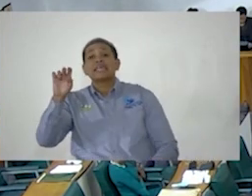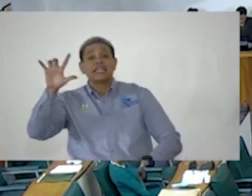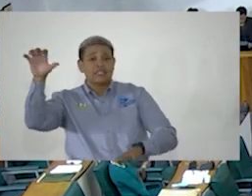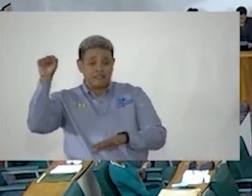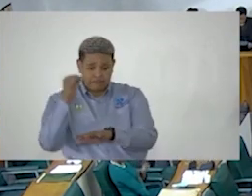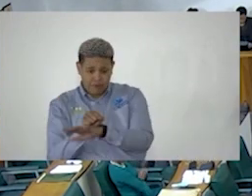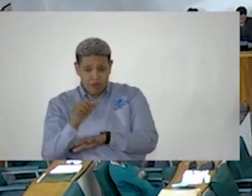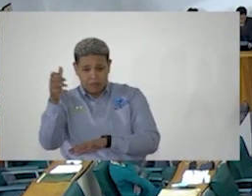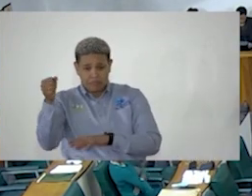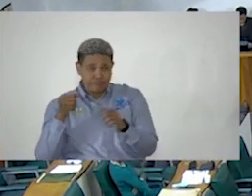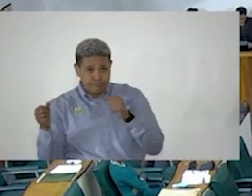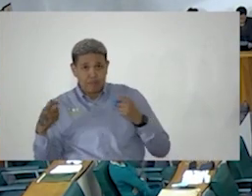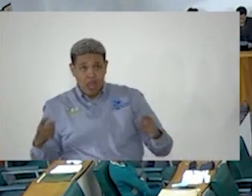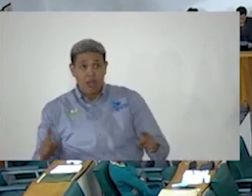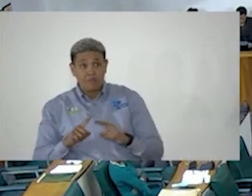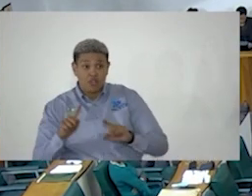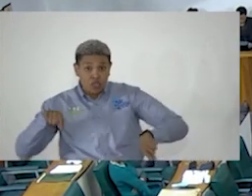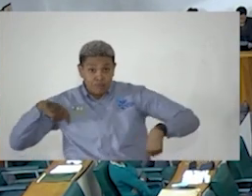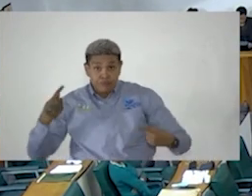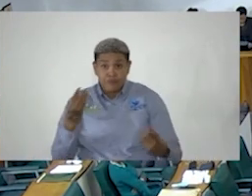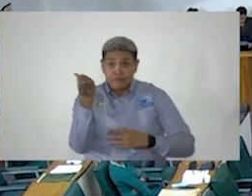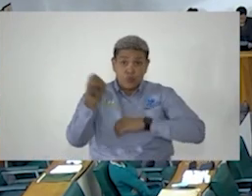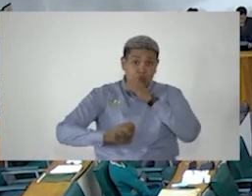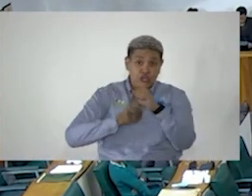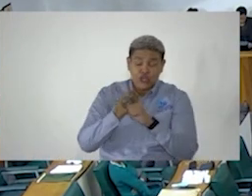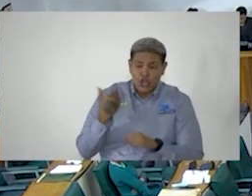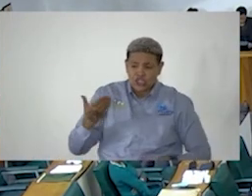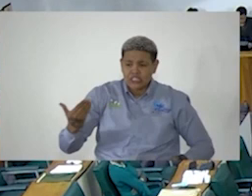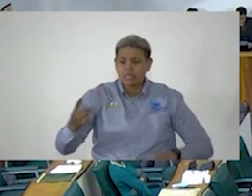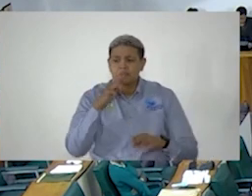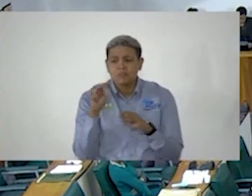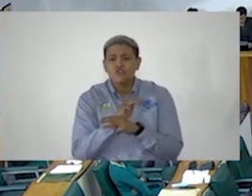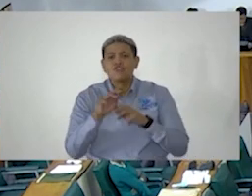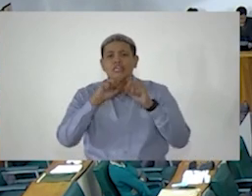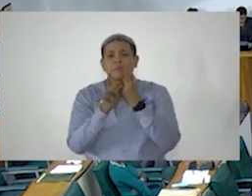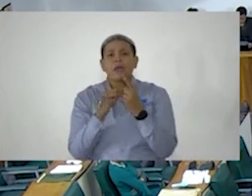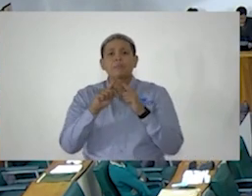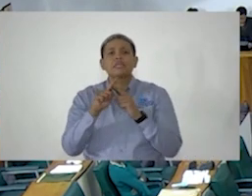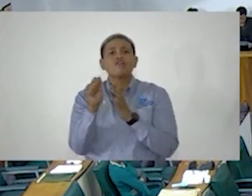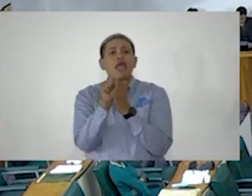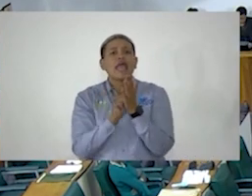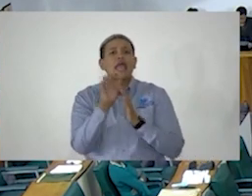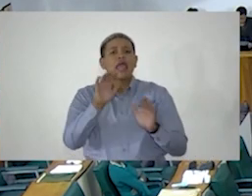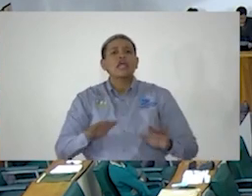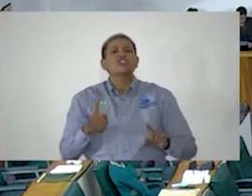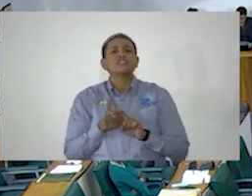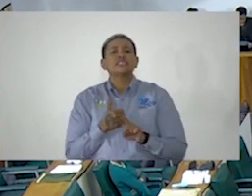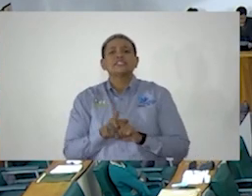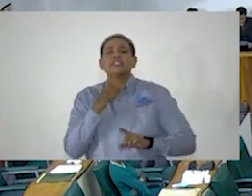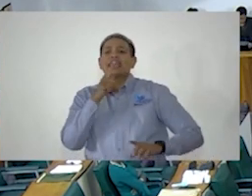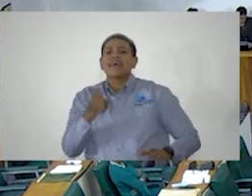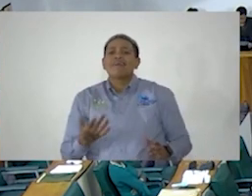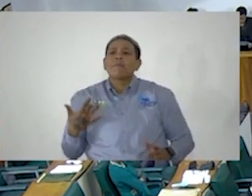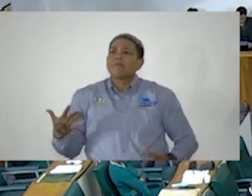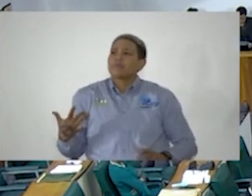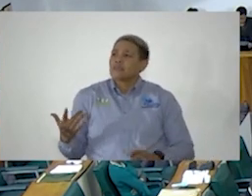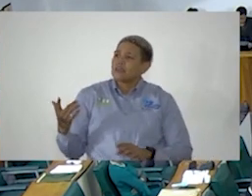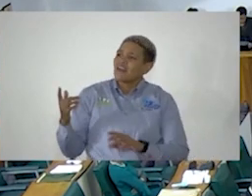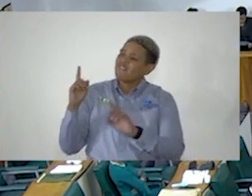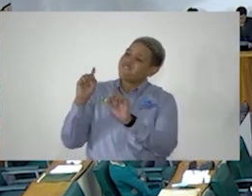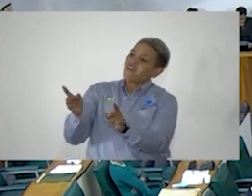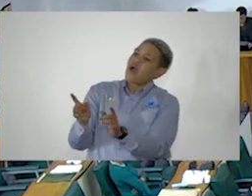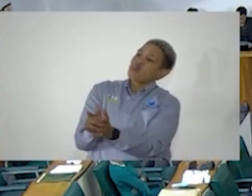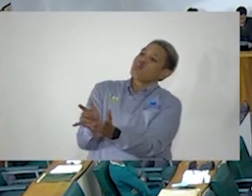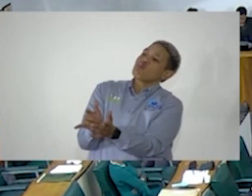appointments. Over the last 3 decades or so, ministries, departments, and agencies, there's been a growing tendency for the abuse of